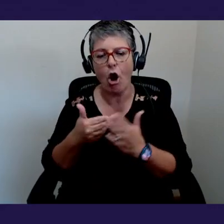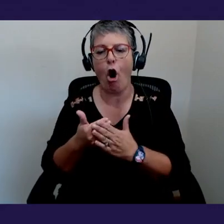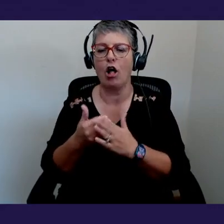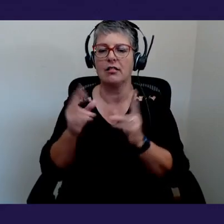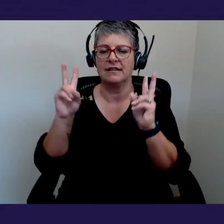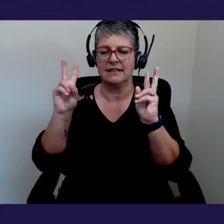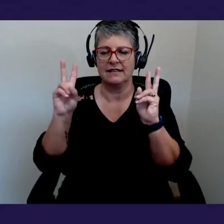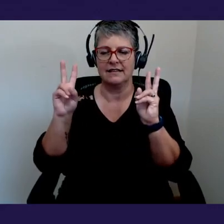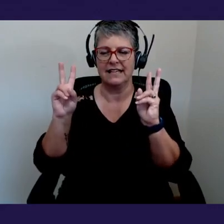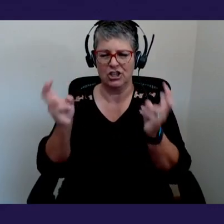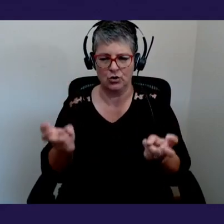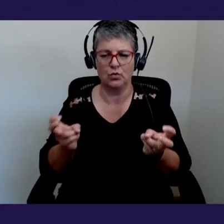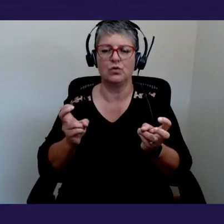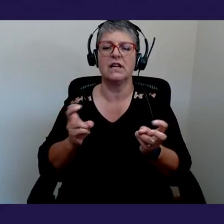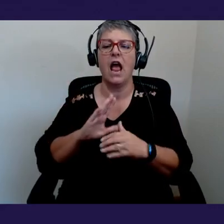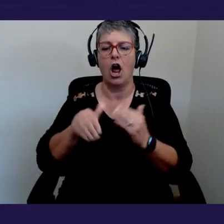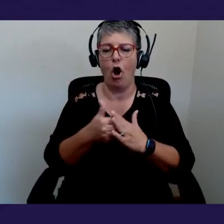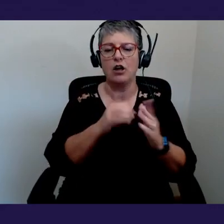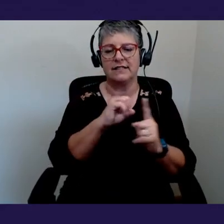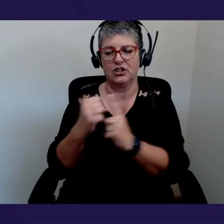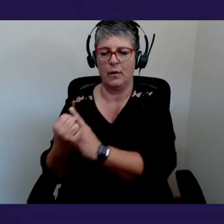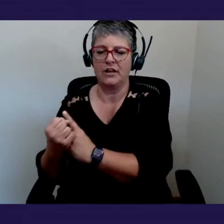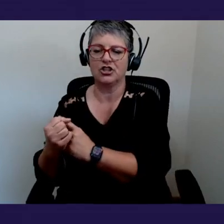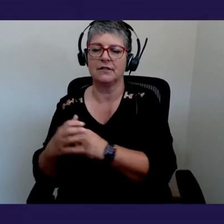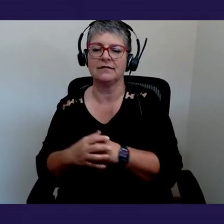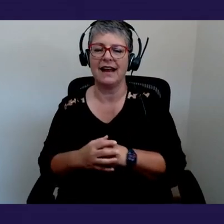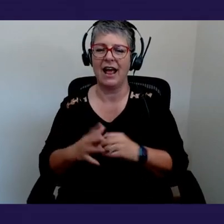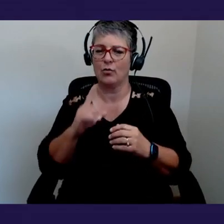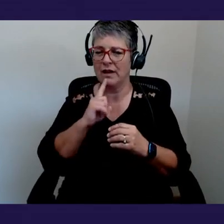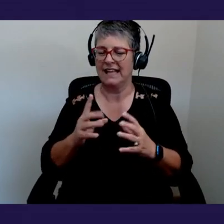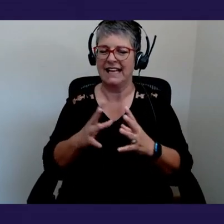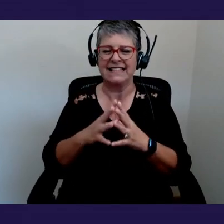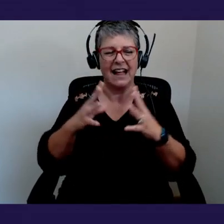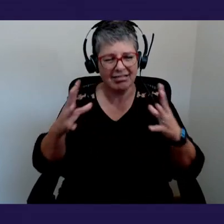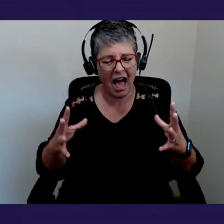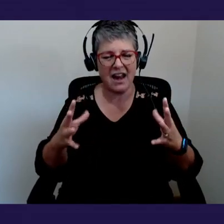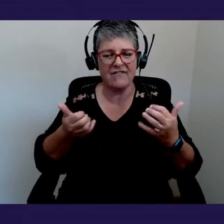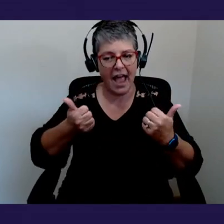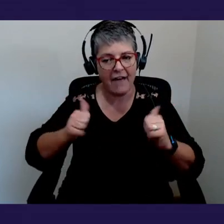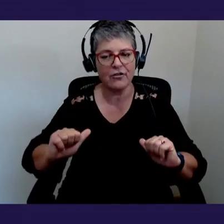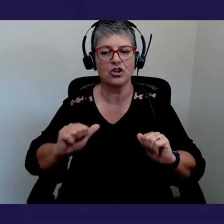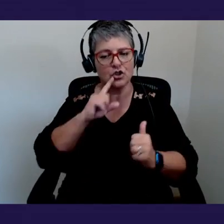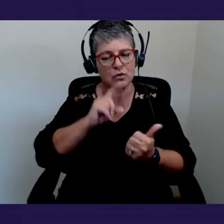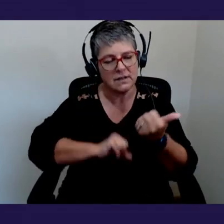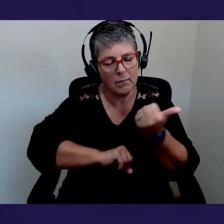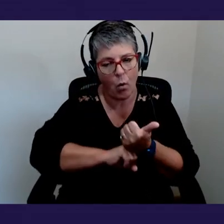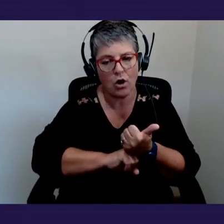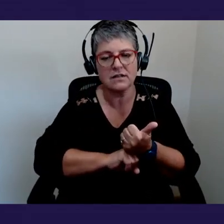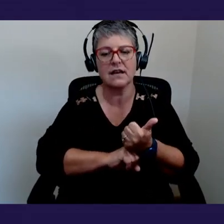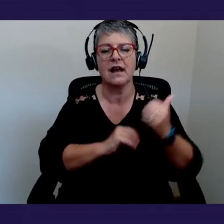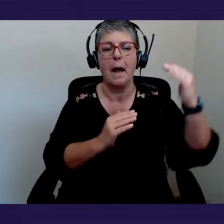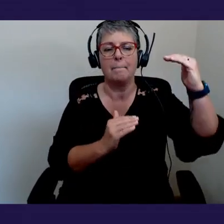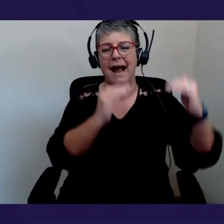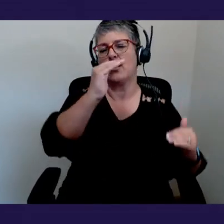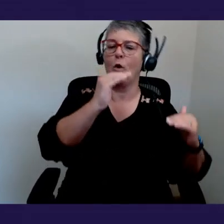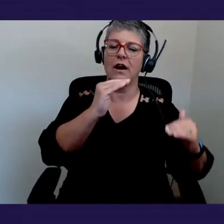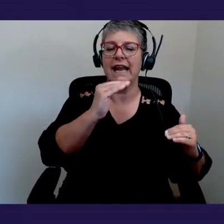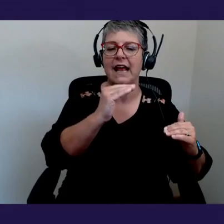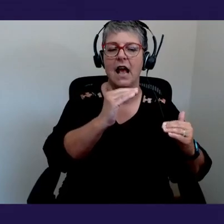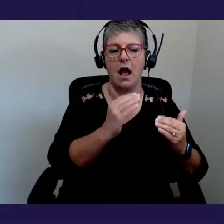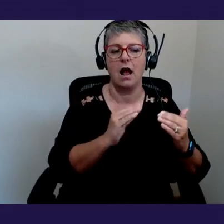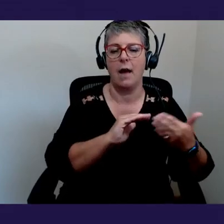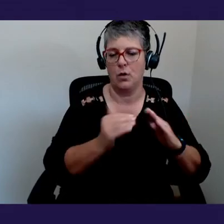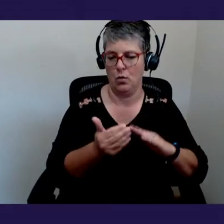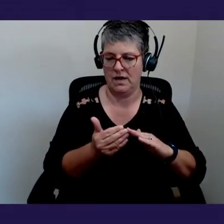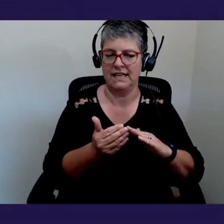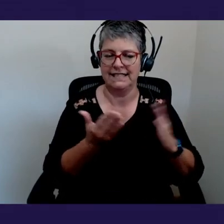I was kind of struck by the amount of effort it takes to support minority communities just in the United States. That energy is amazing, but